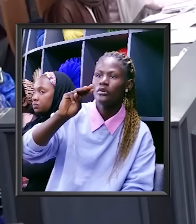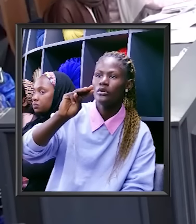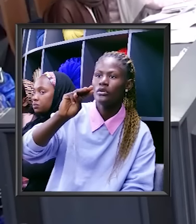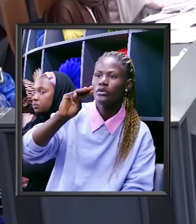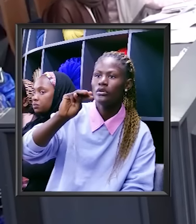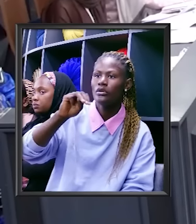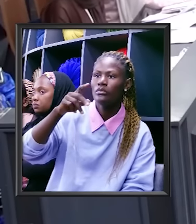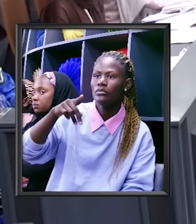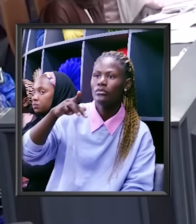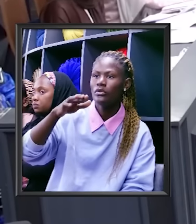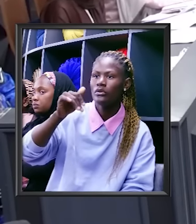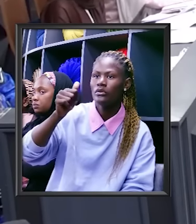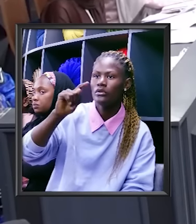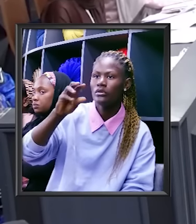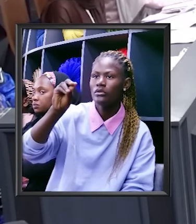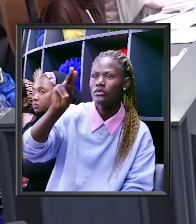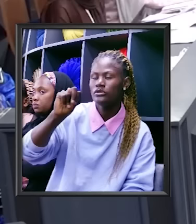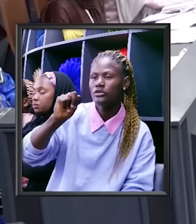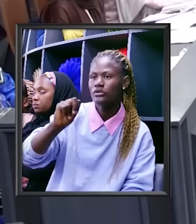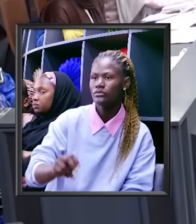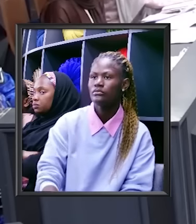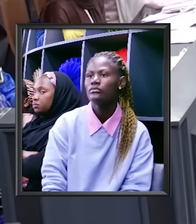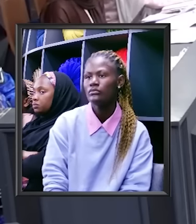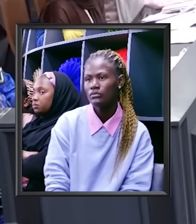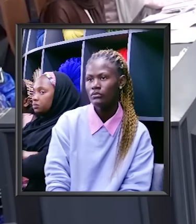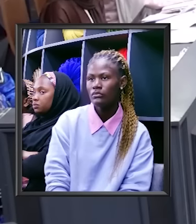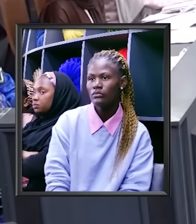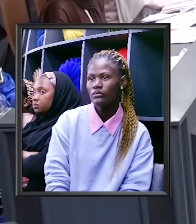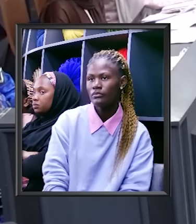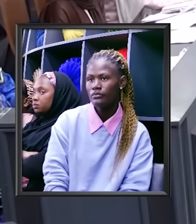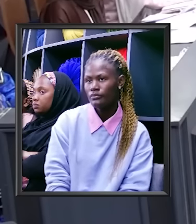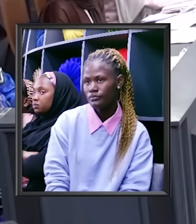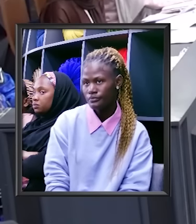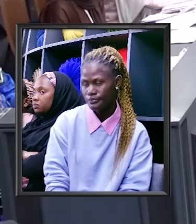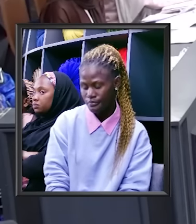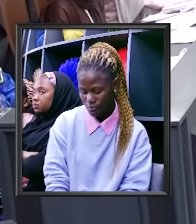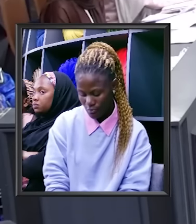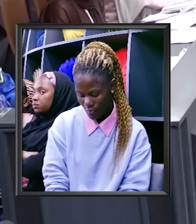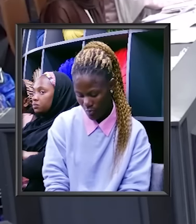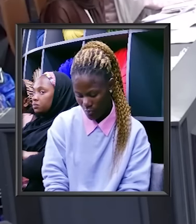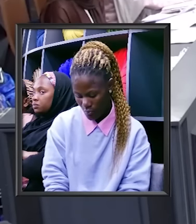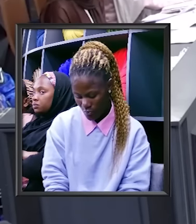no put them because he get ringing tone. Now she I they call so.